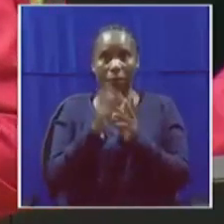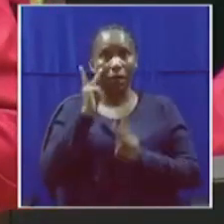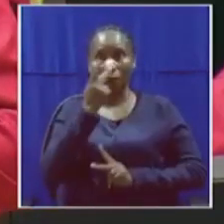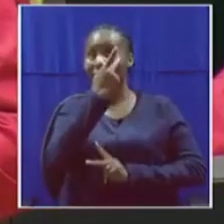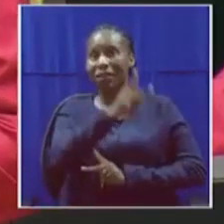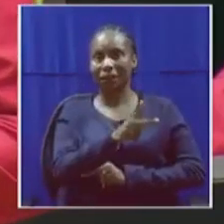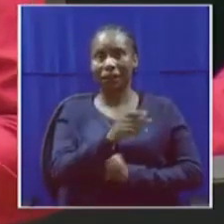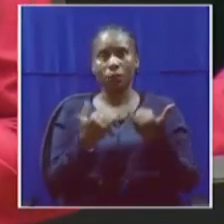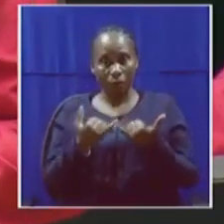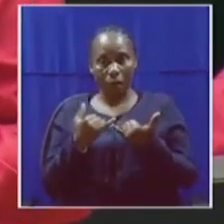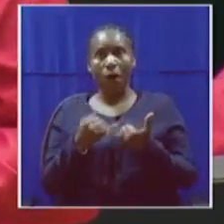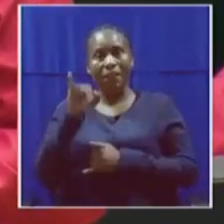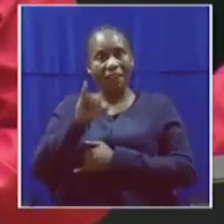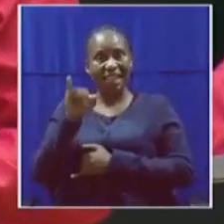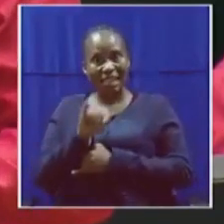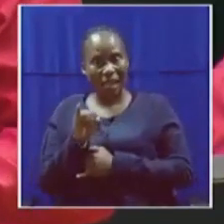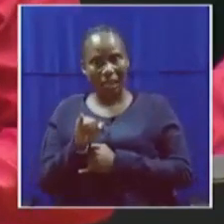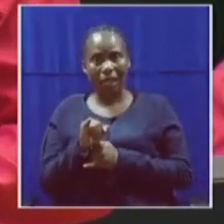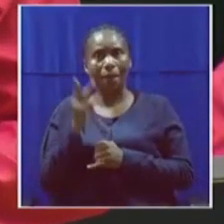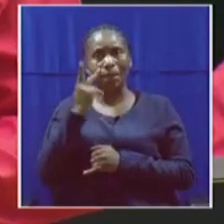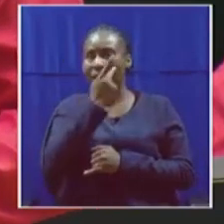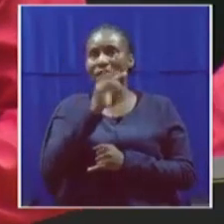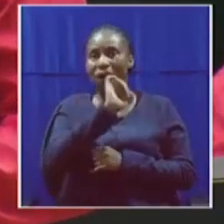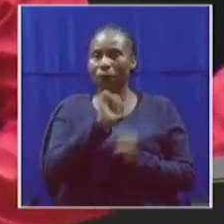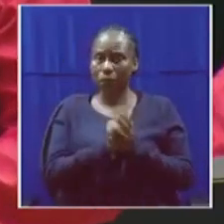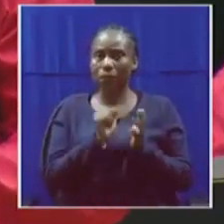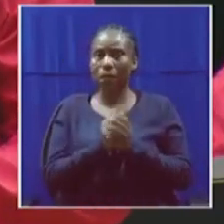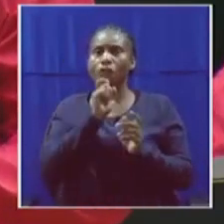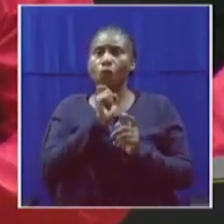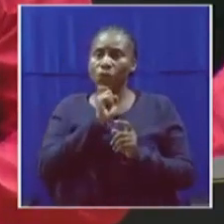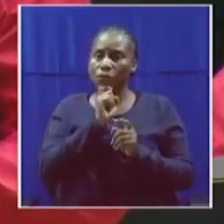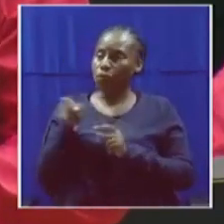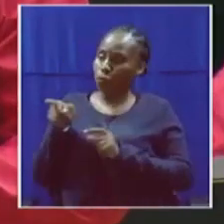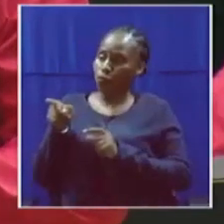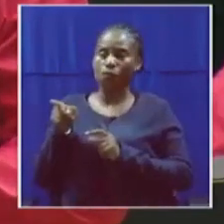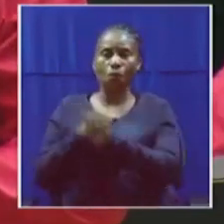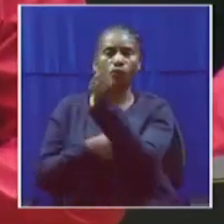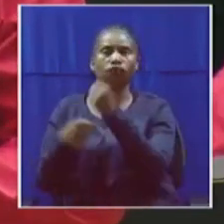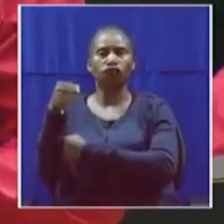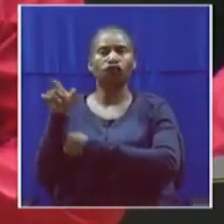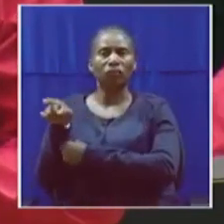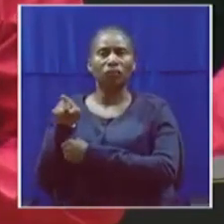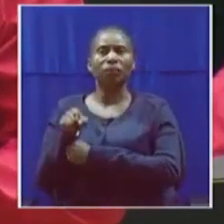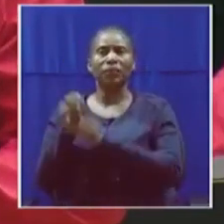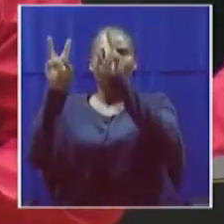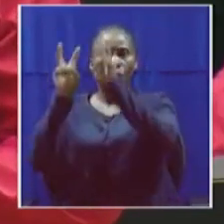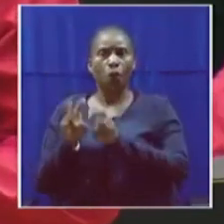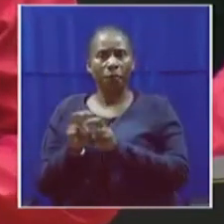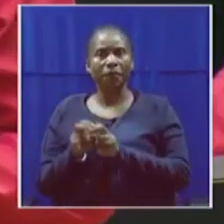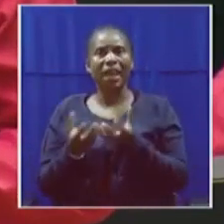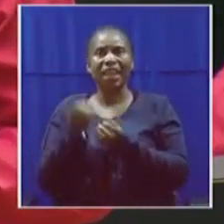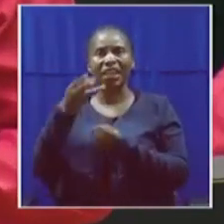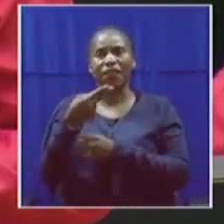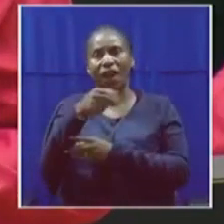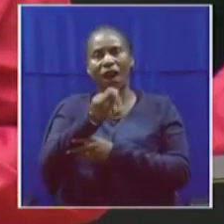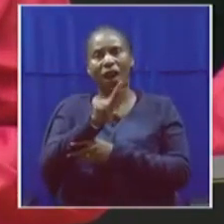perspectives about the restructuring of ESCOM, feeds the Harvard professors, and then they come and feed you, and